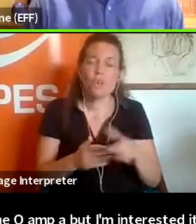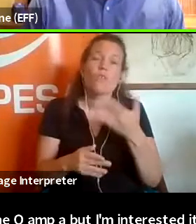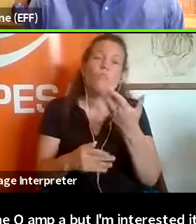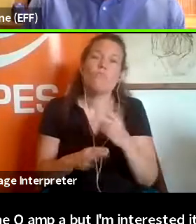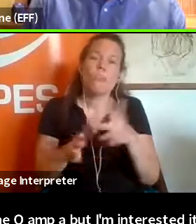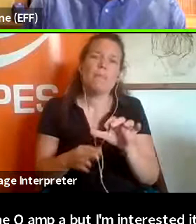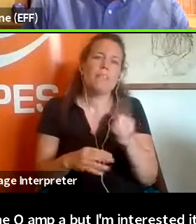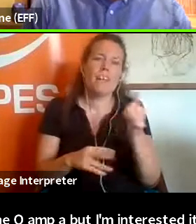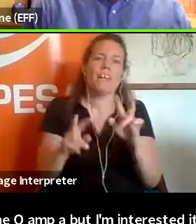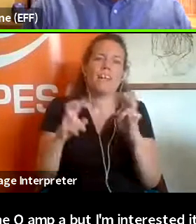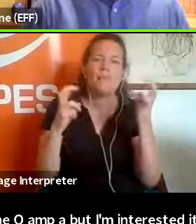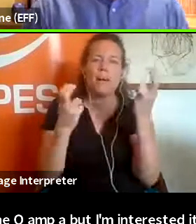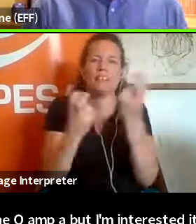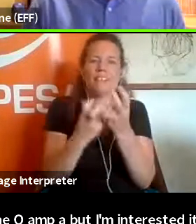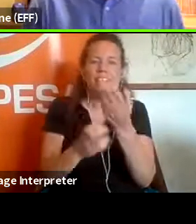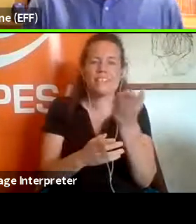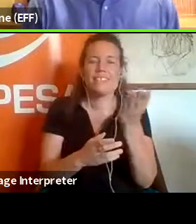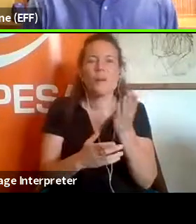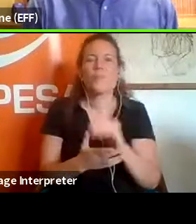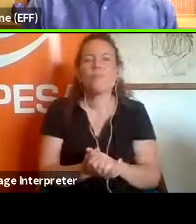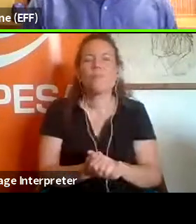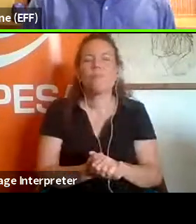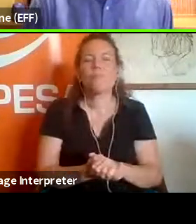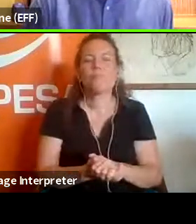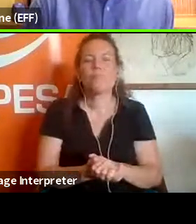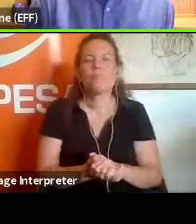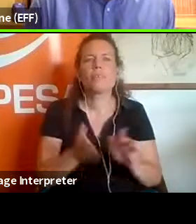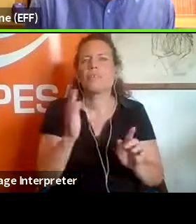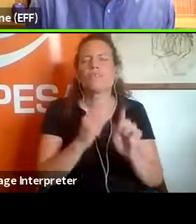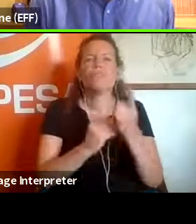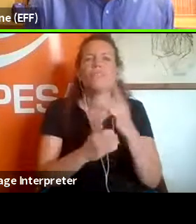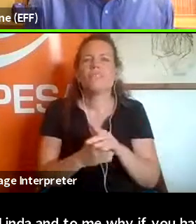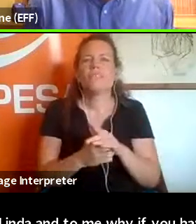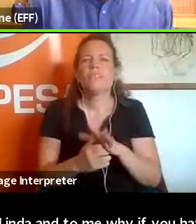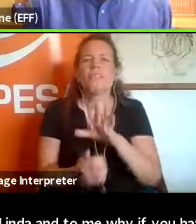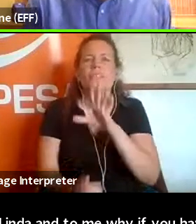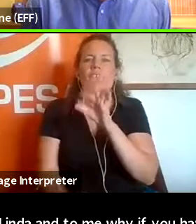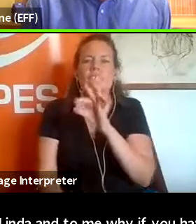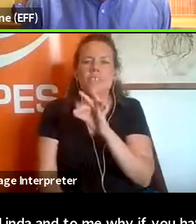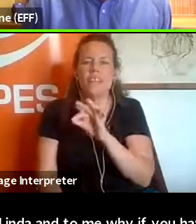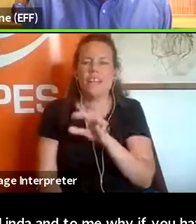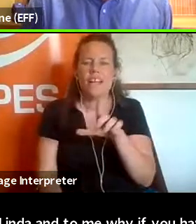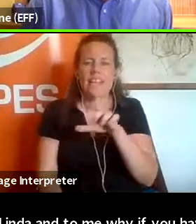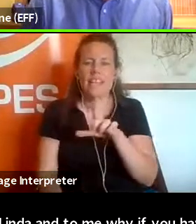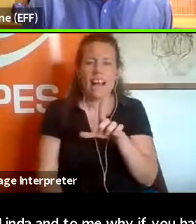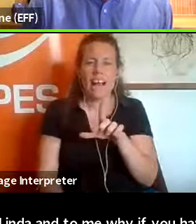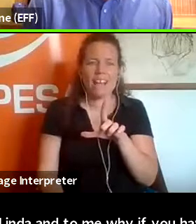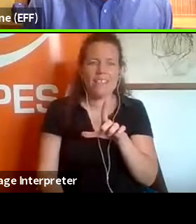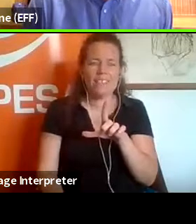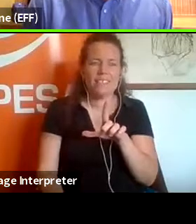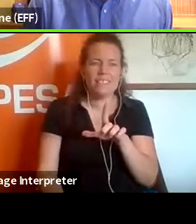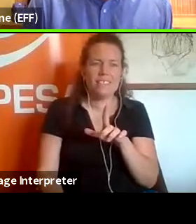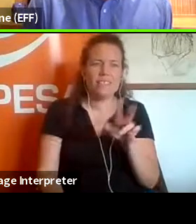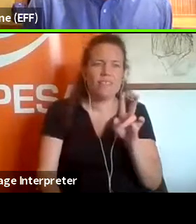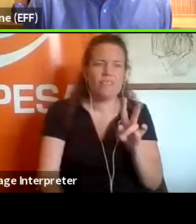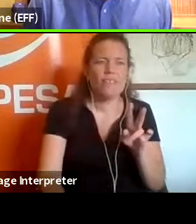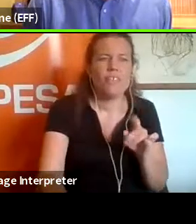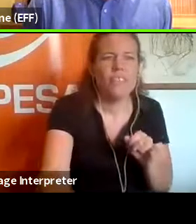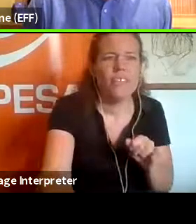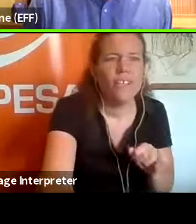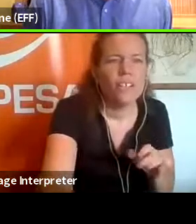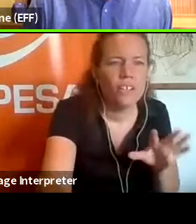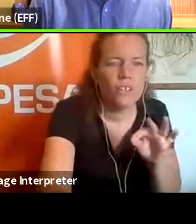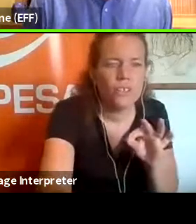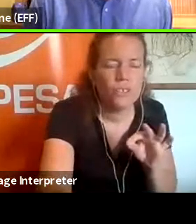especially Tina, Linda, and Tomiwa, if you have any reflections on these